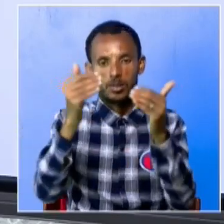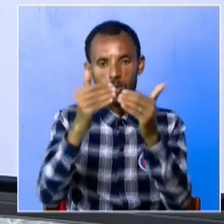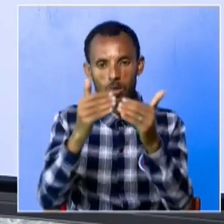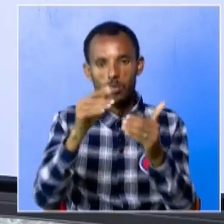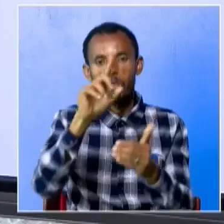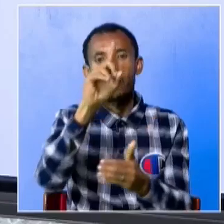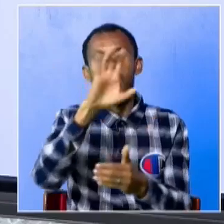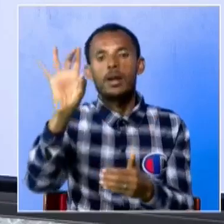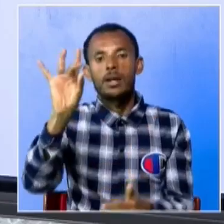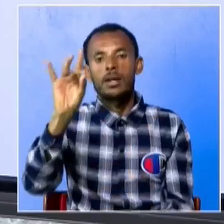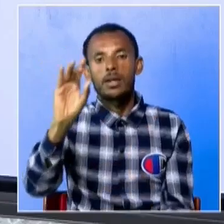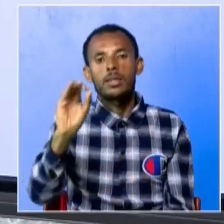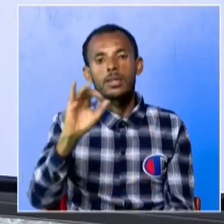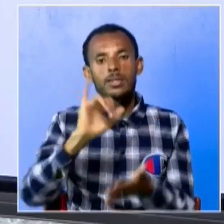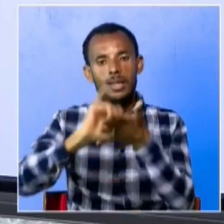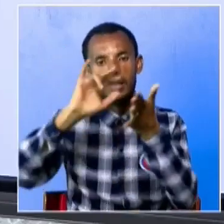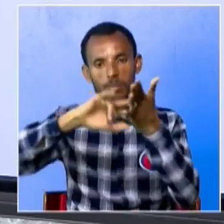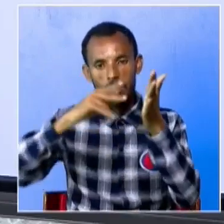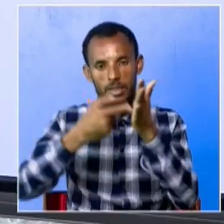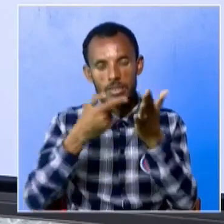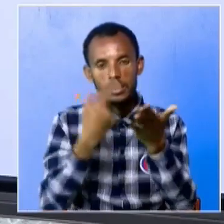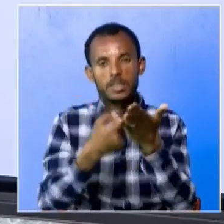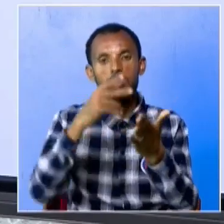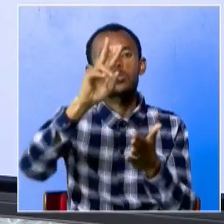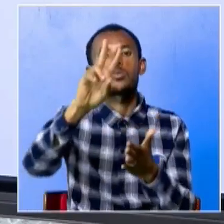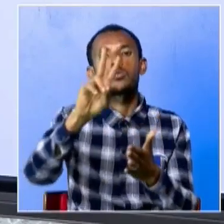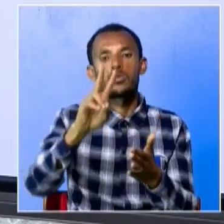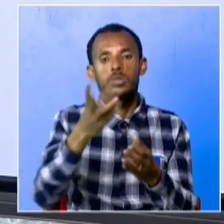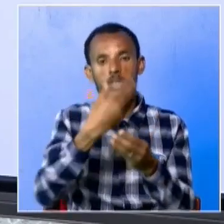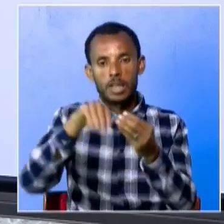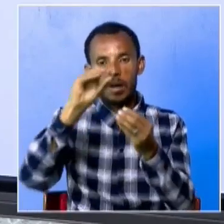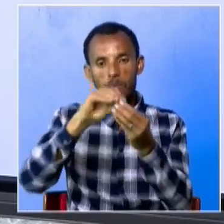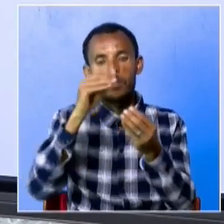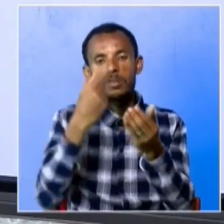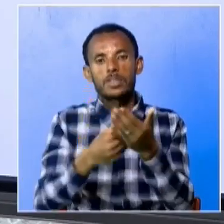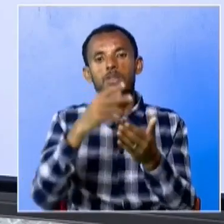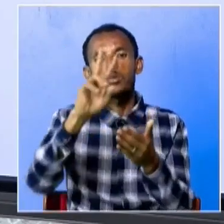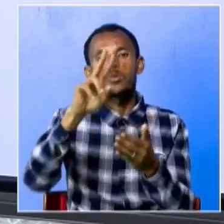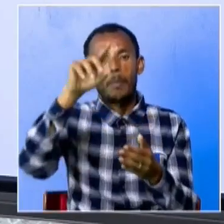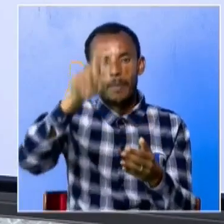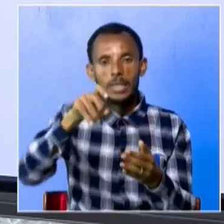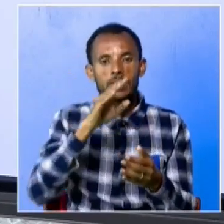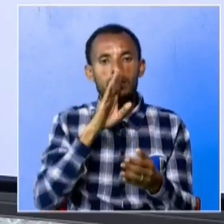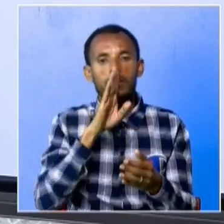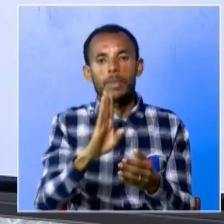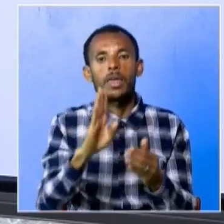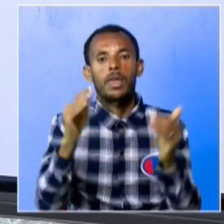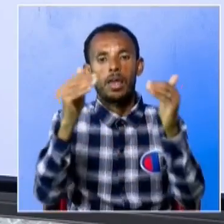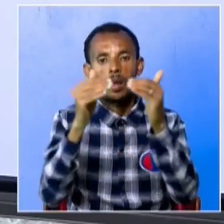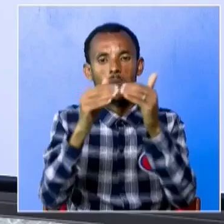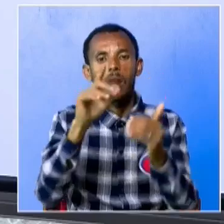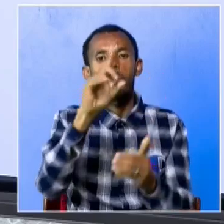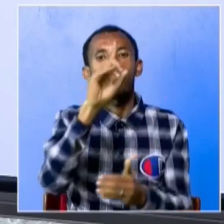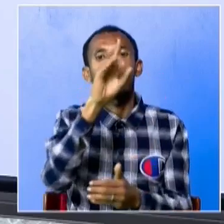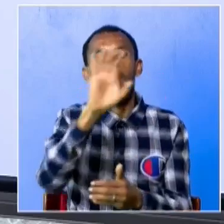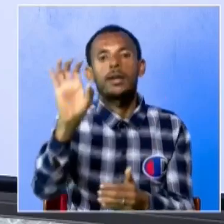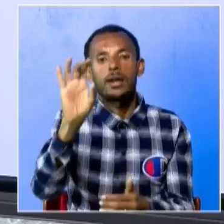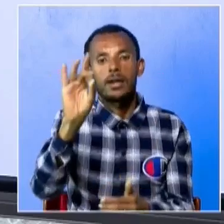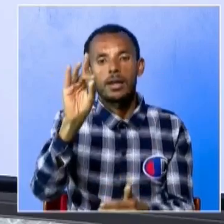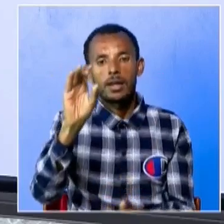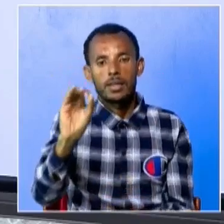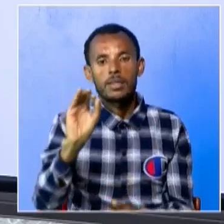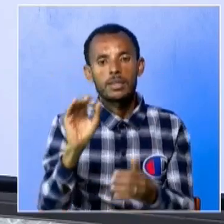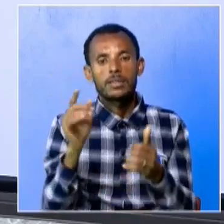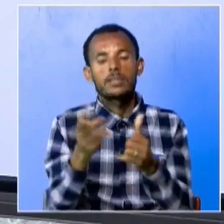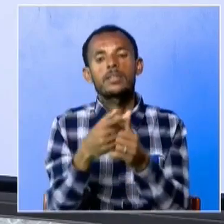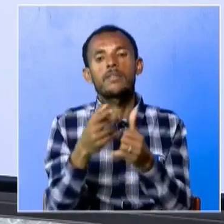supplementary. That means these two, the sum of these two must be 180 degree, right? That is the first